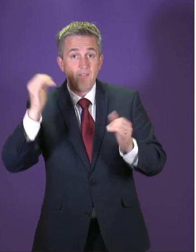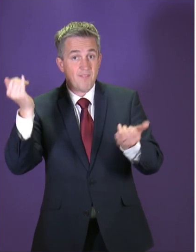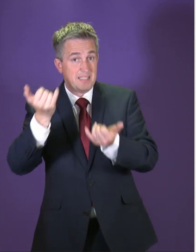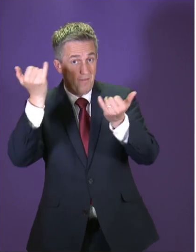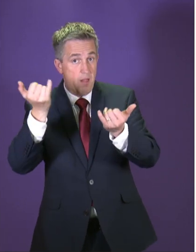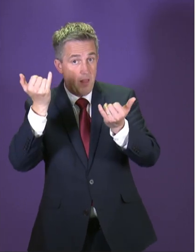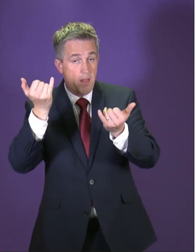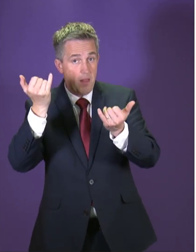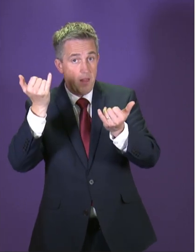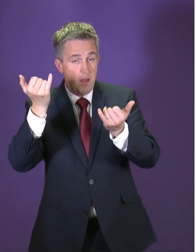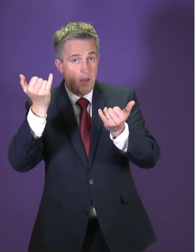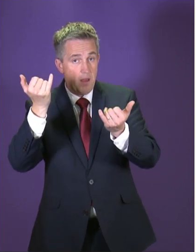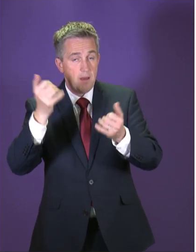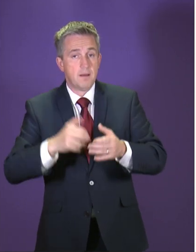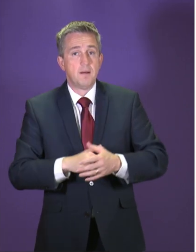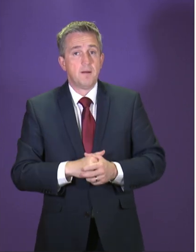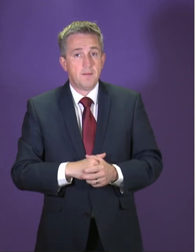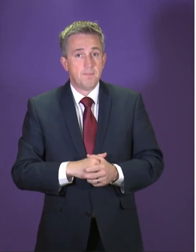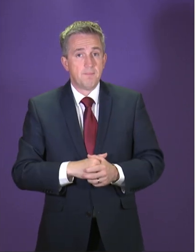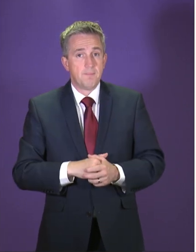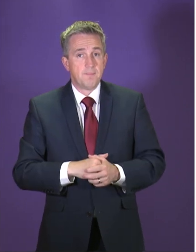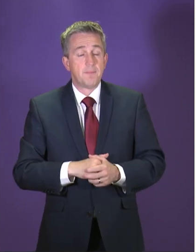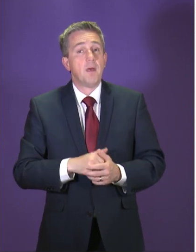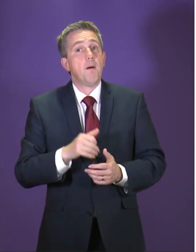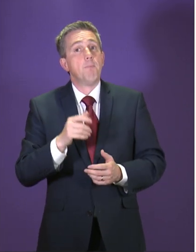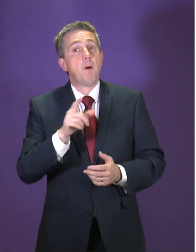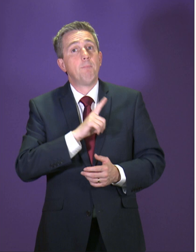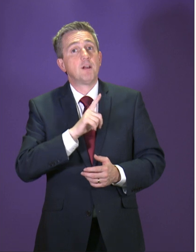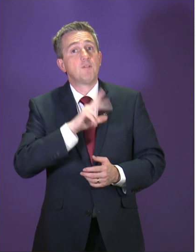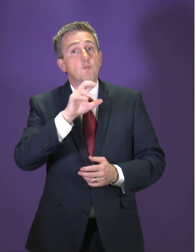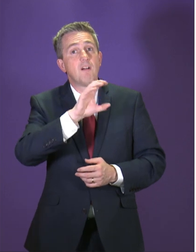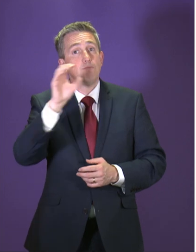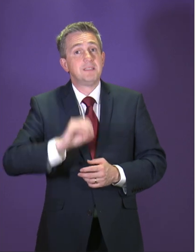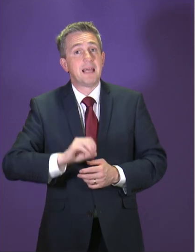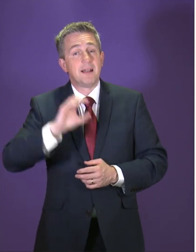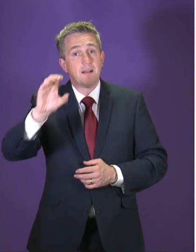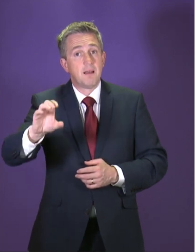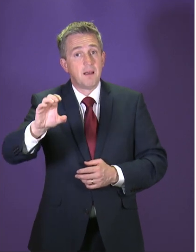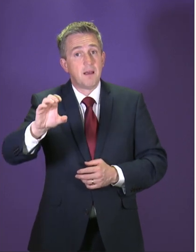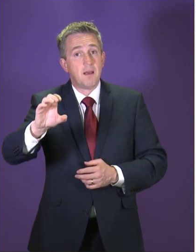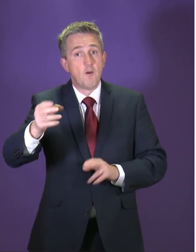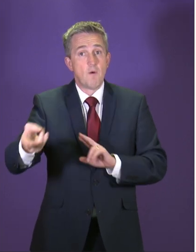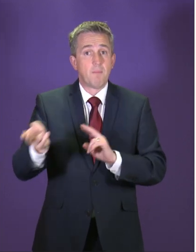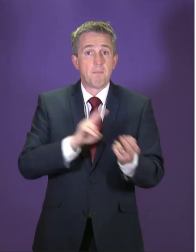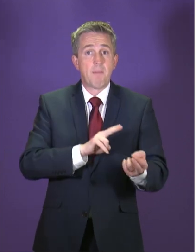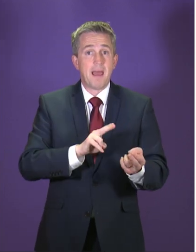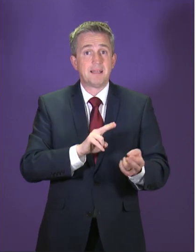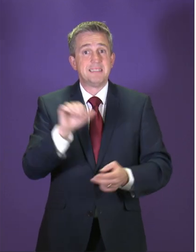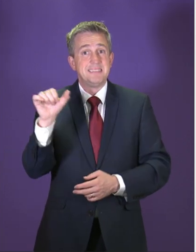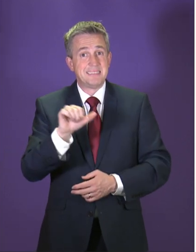But what it is really fantastic, we are bringing back to the city